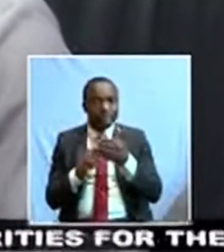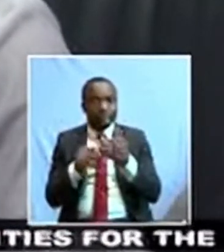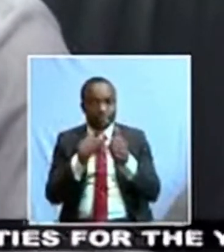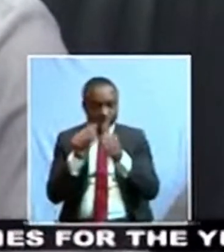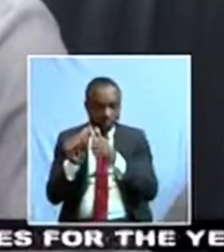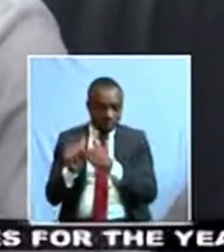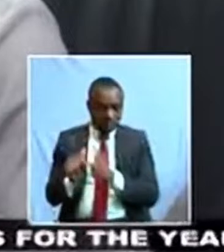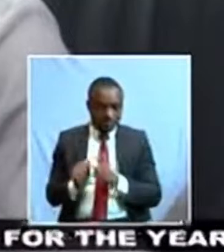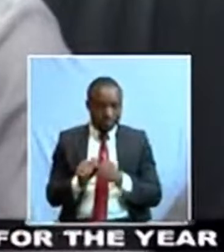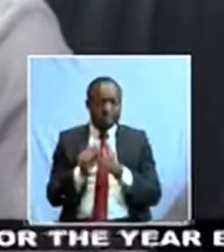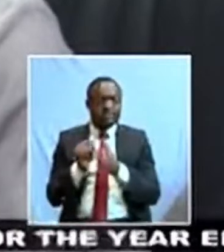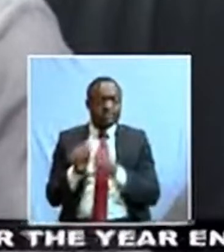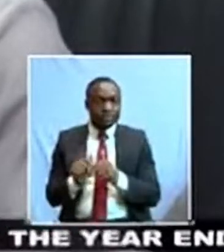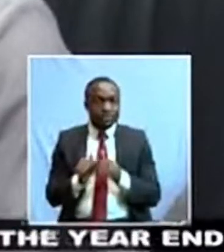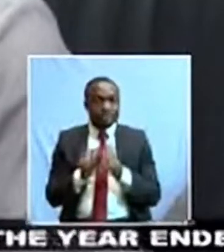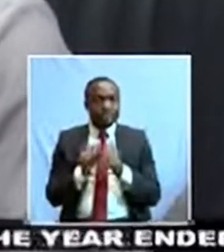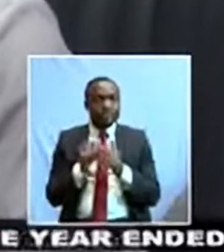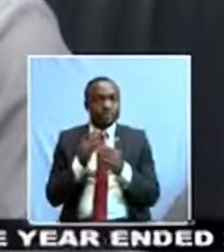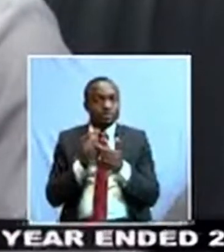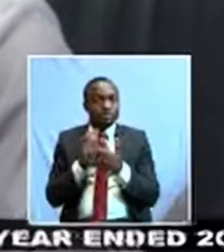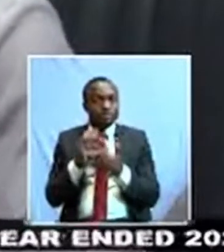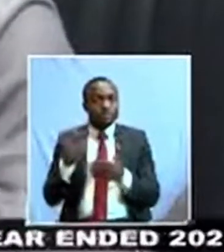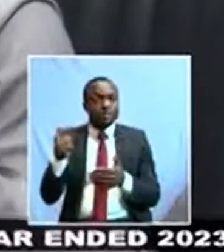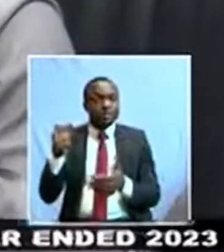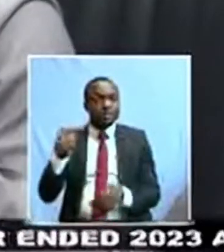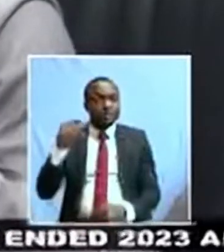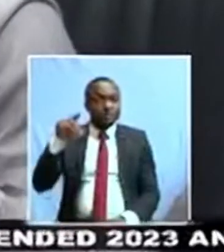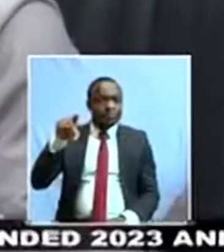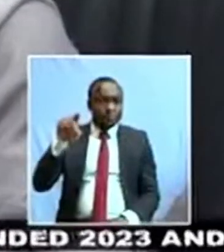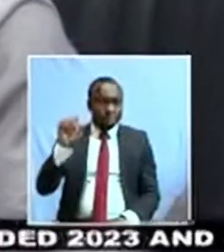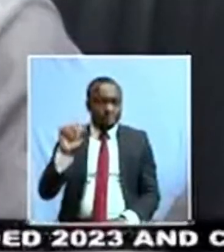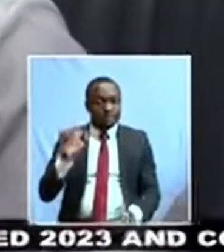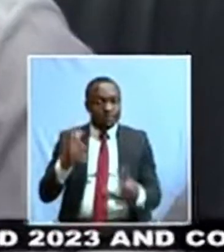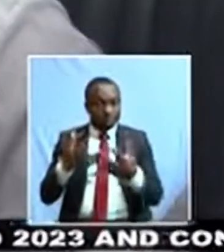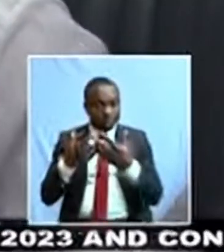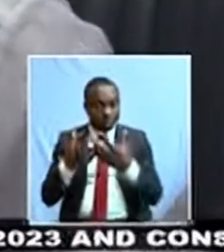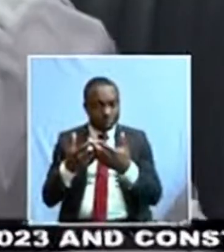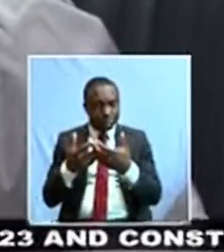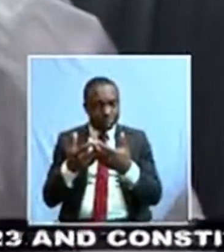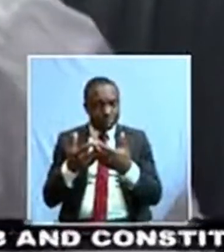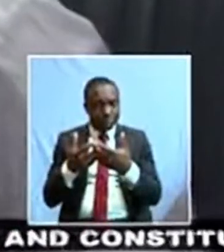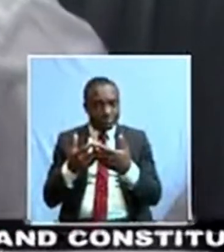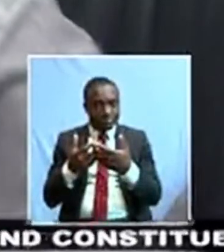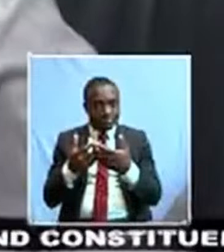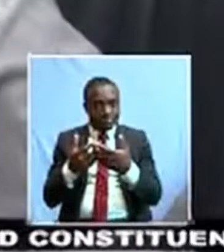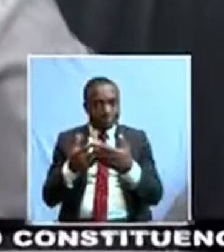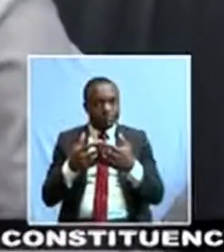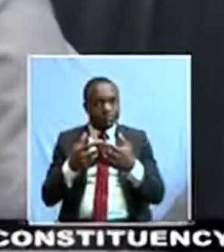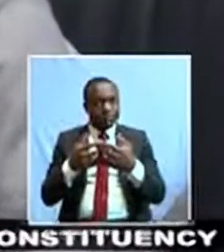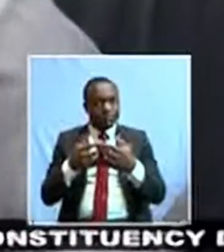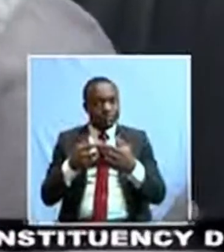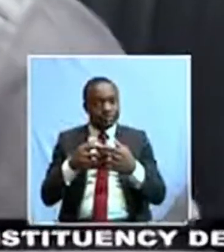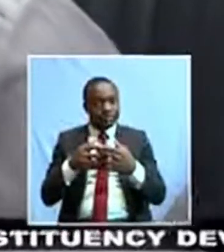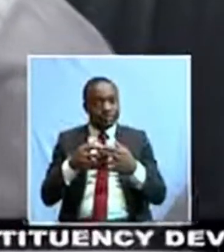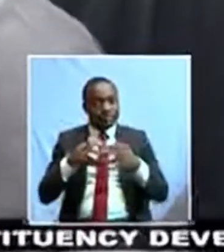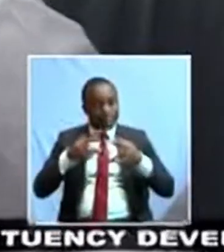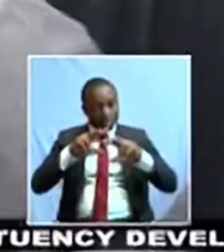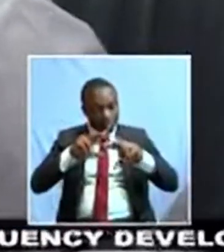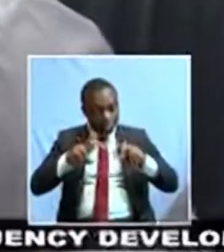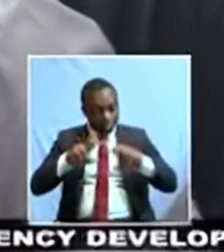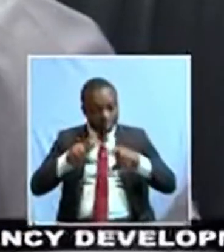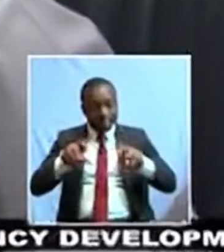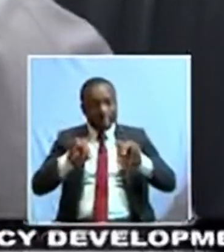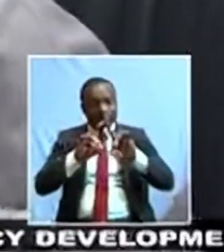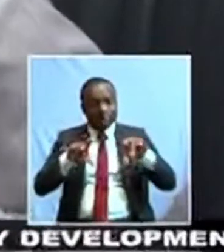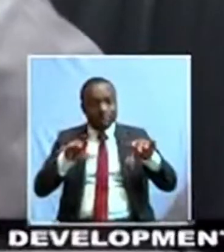actions, you've actually bought a GPS machine that you have actually surveyed the plots, and you have advertised,